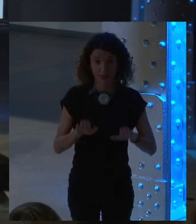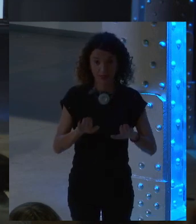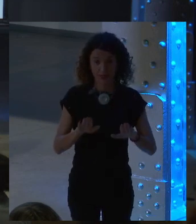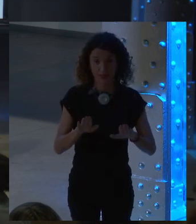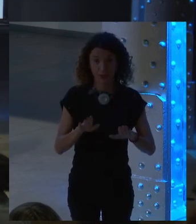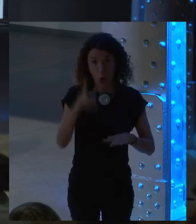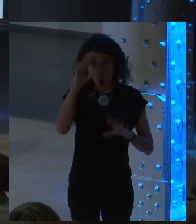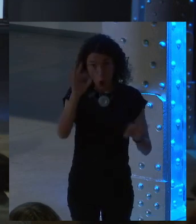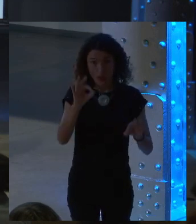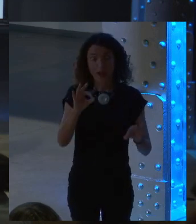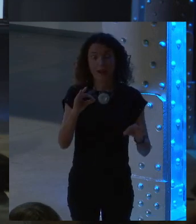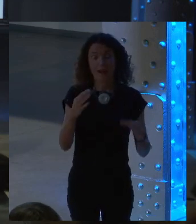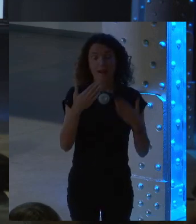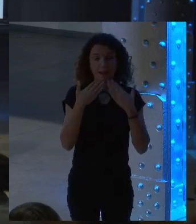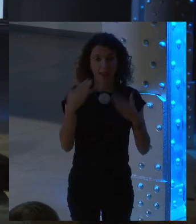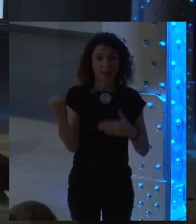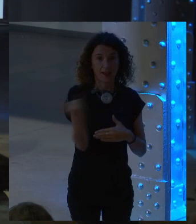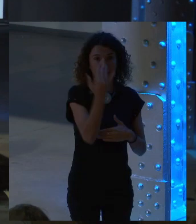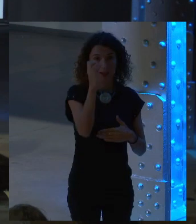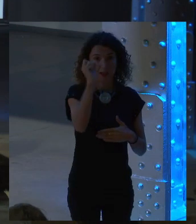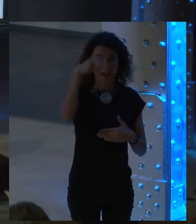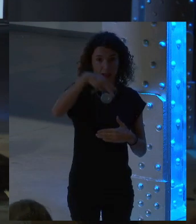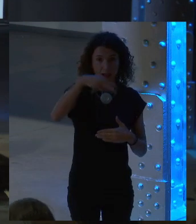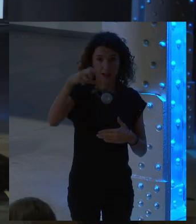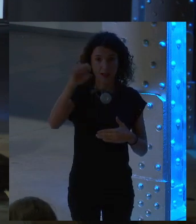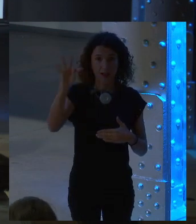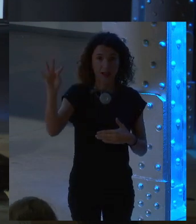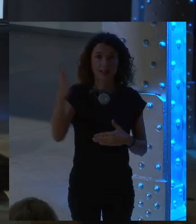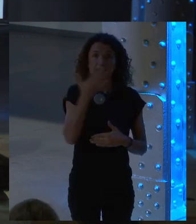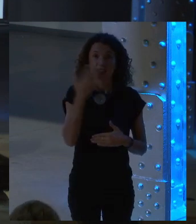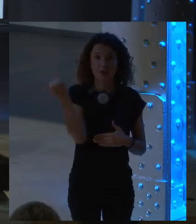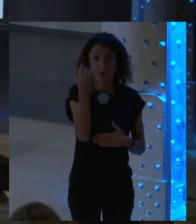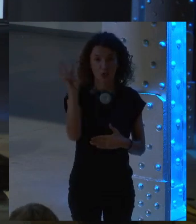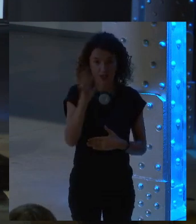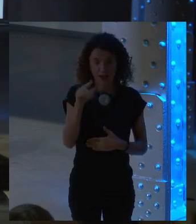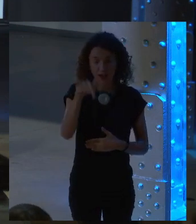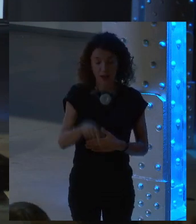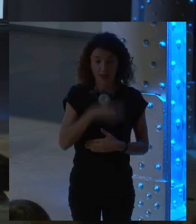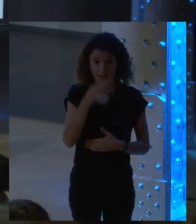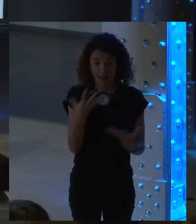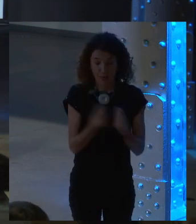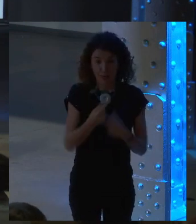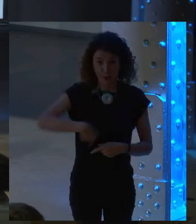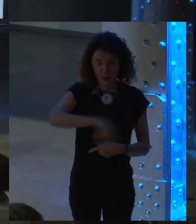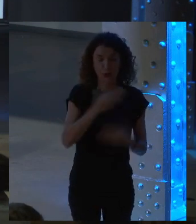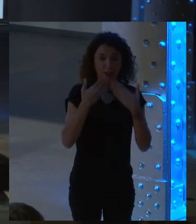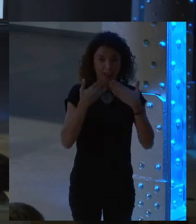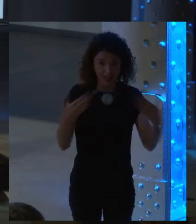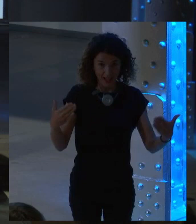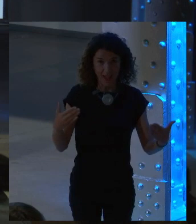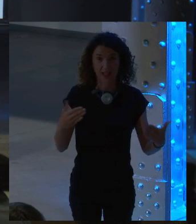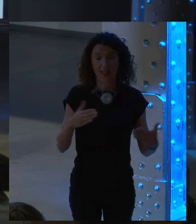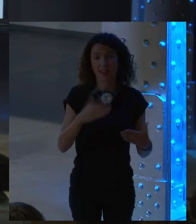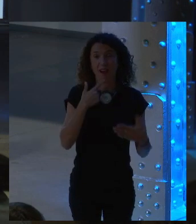for following us, and obviously thank you, Jeanette, for sharing this little moment this evening with all of